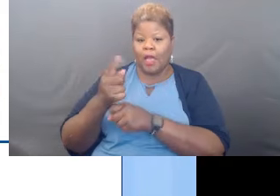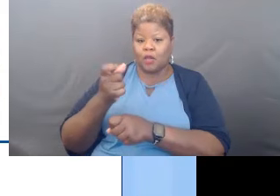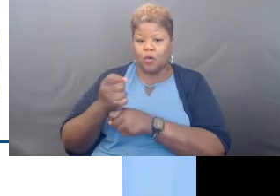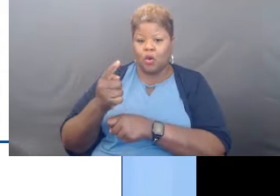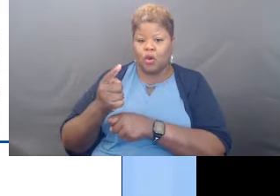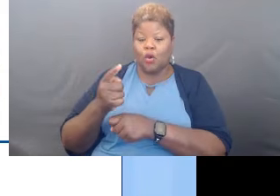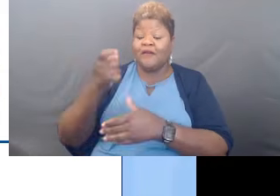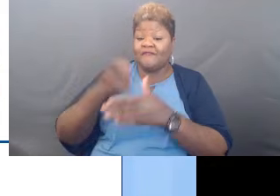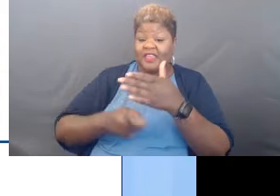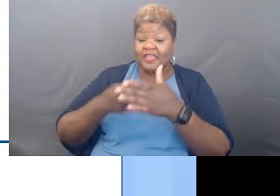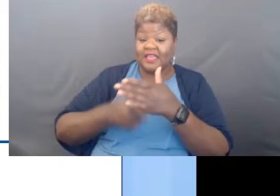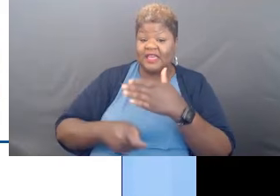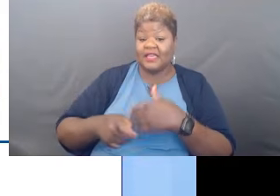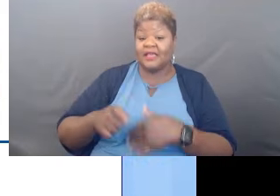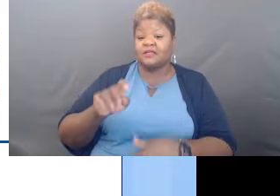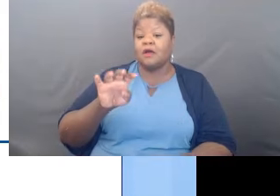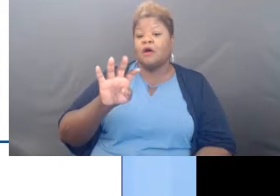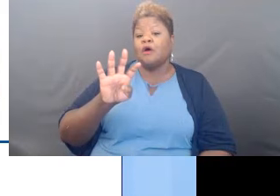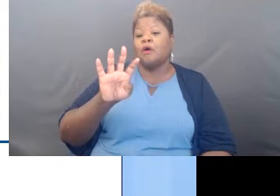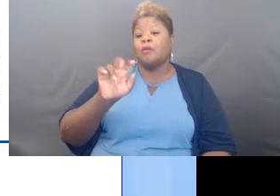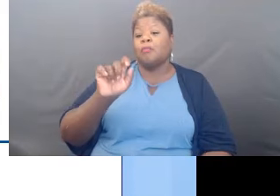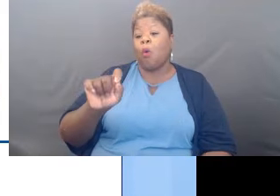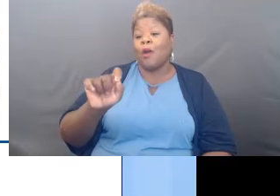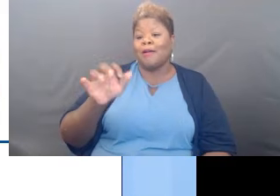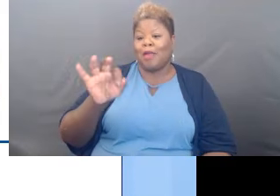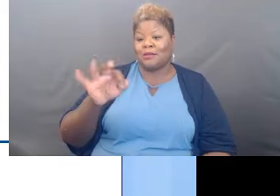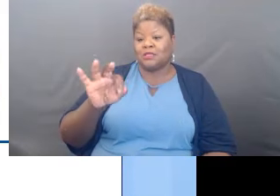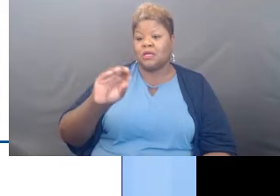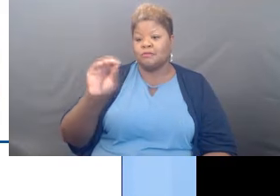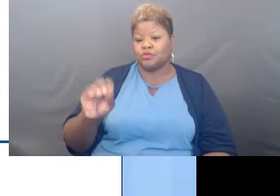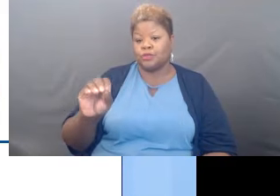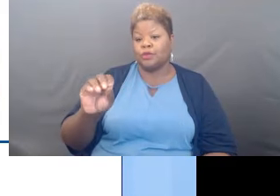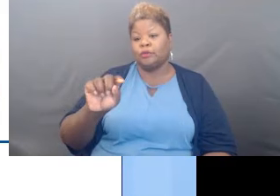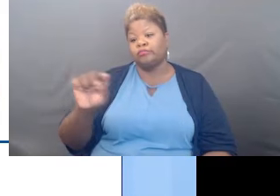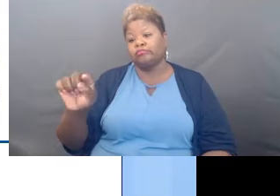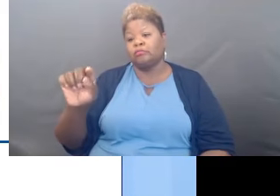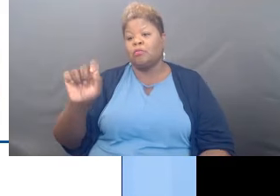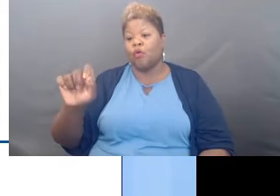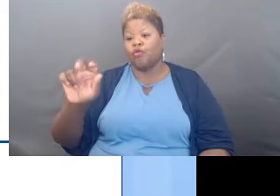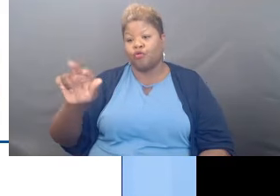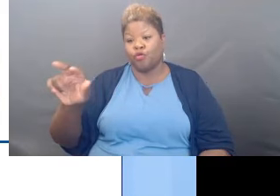and 0.33%. And so that is in reference to someone,